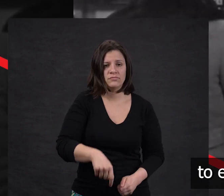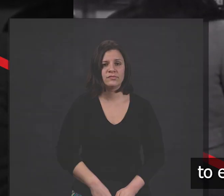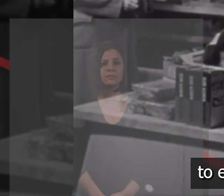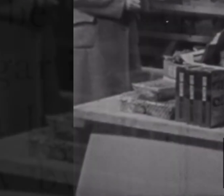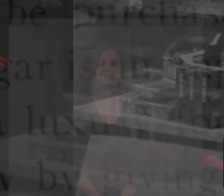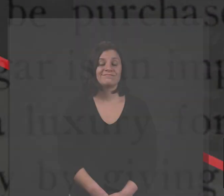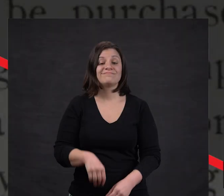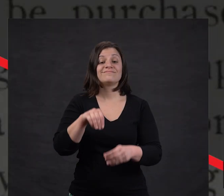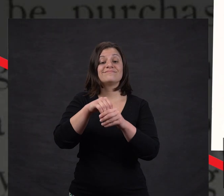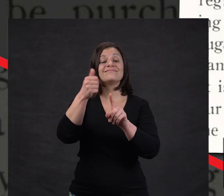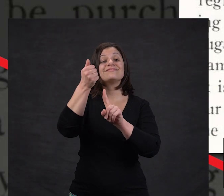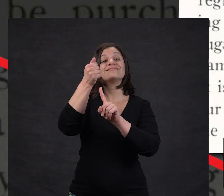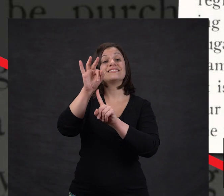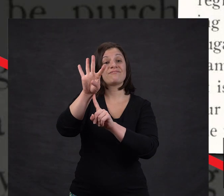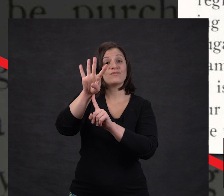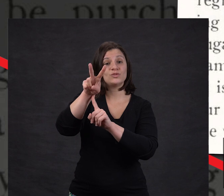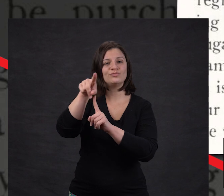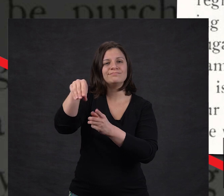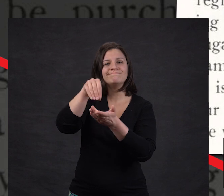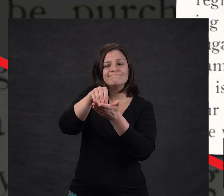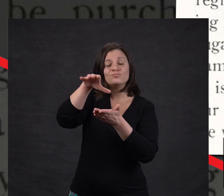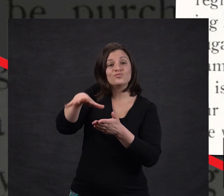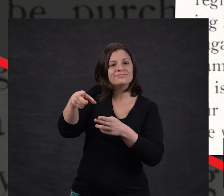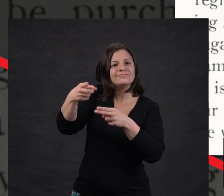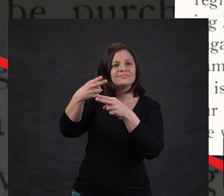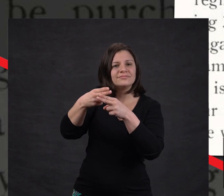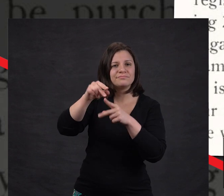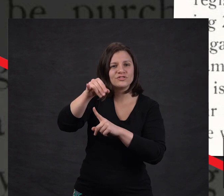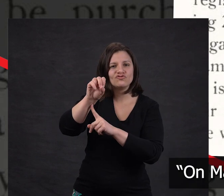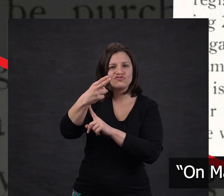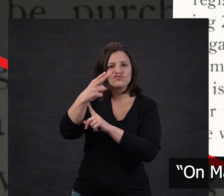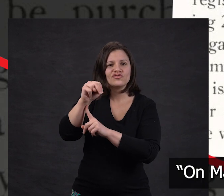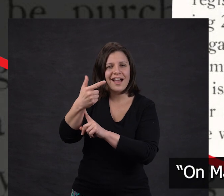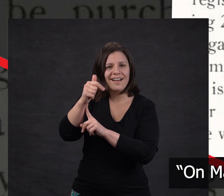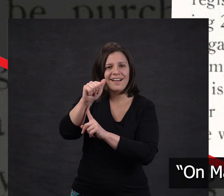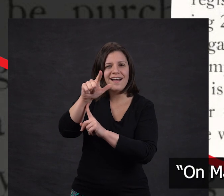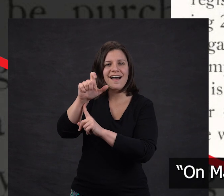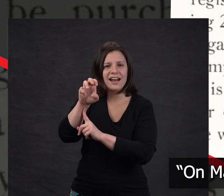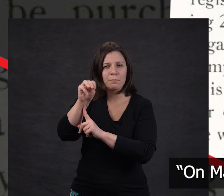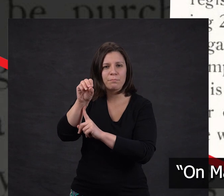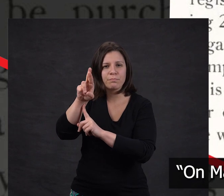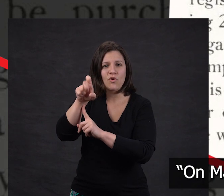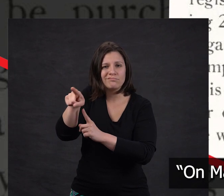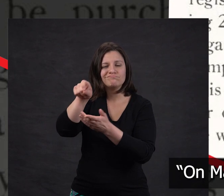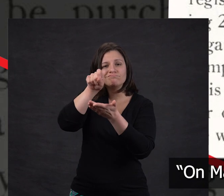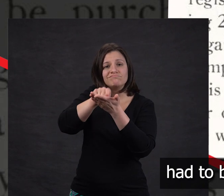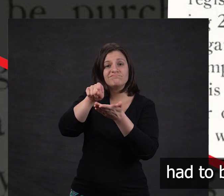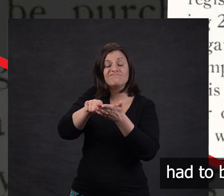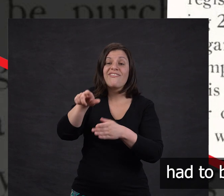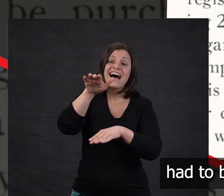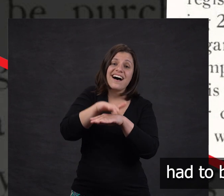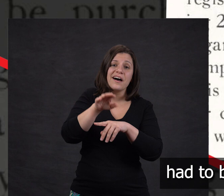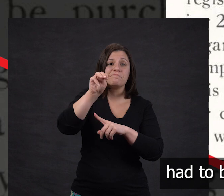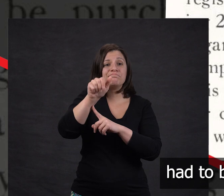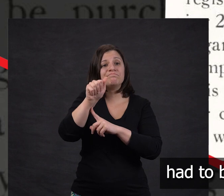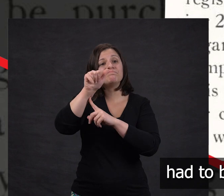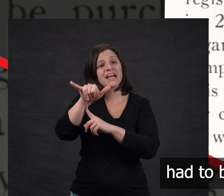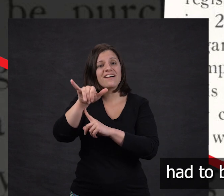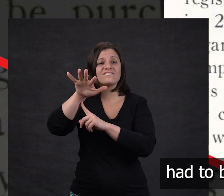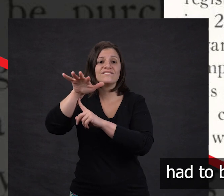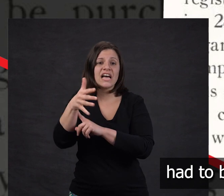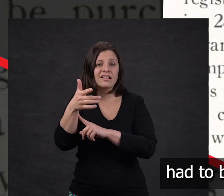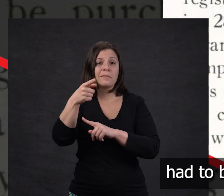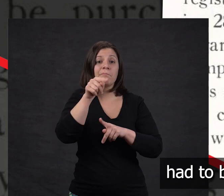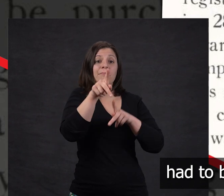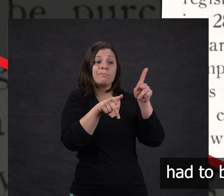Colorado Index article. In 1942, student John Gallimore writes, "On May 5th, the pupils of our school had to be registered for sugar